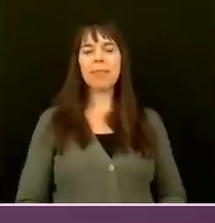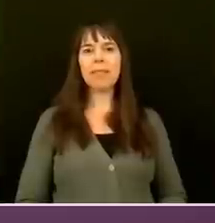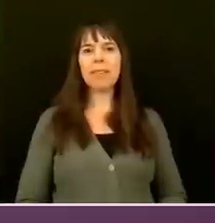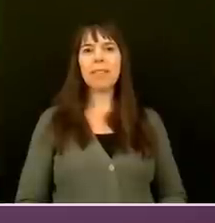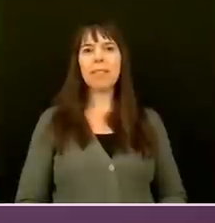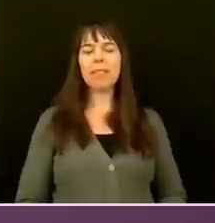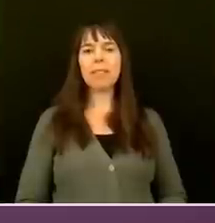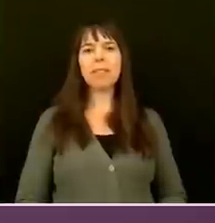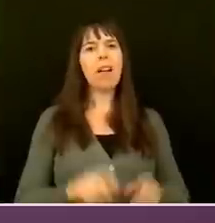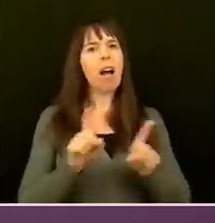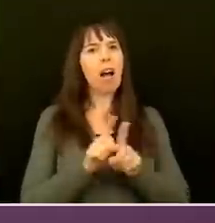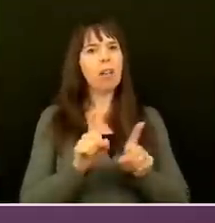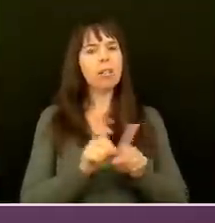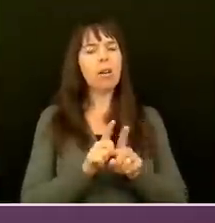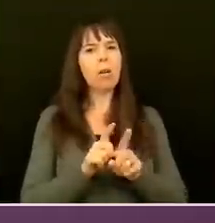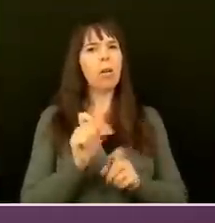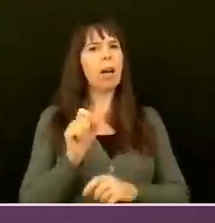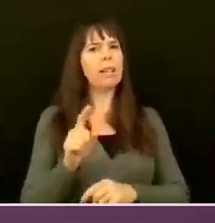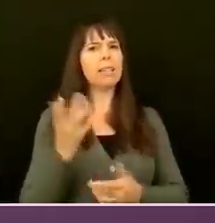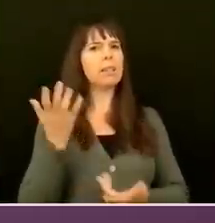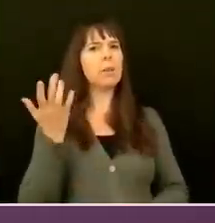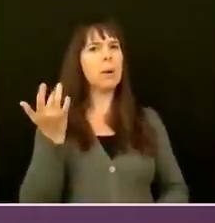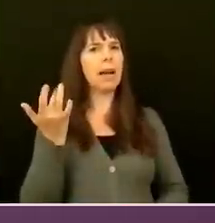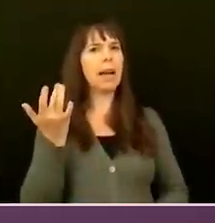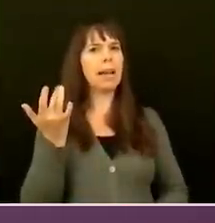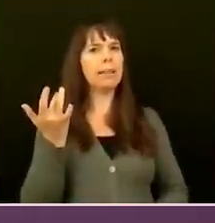And let's ask why.